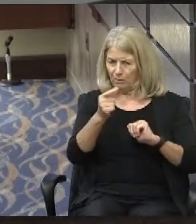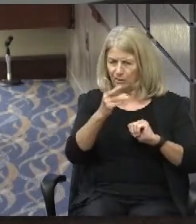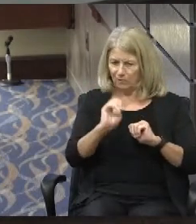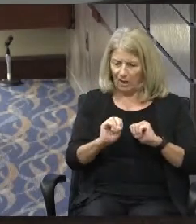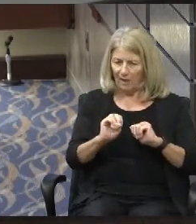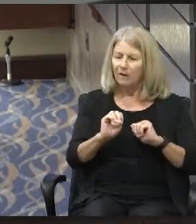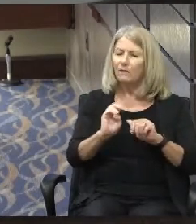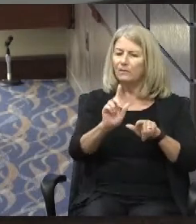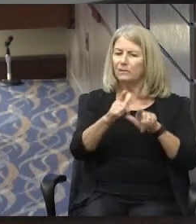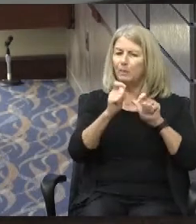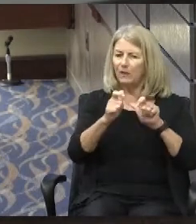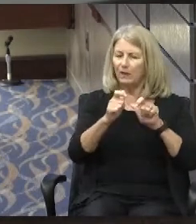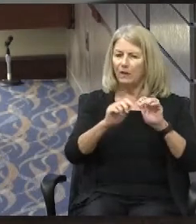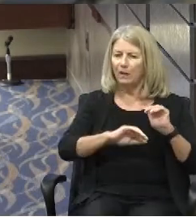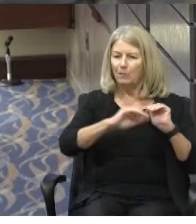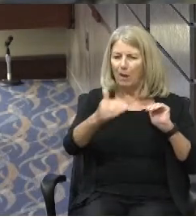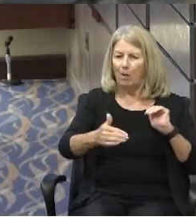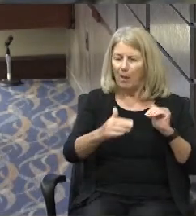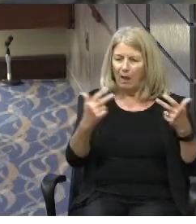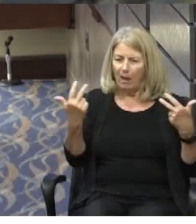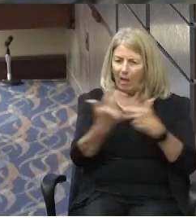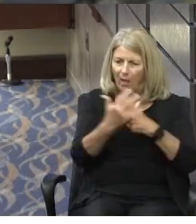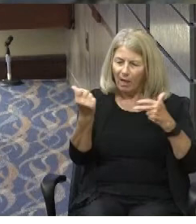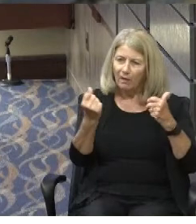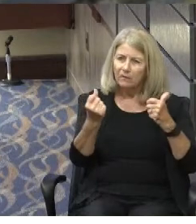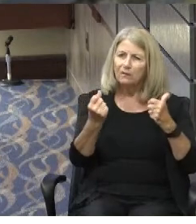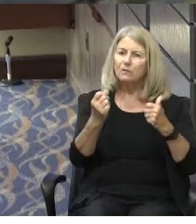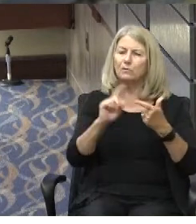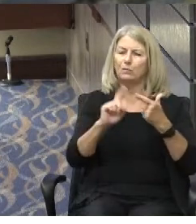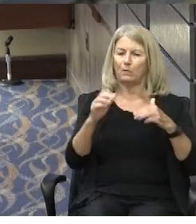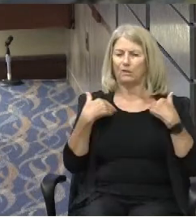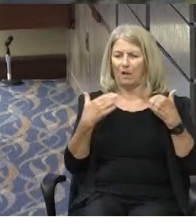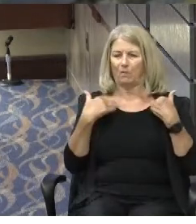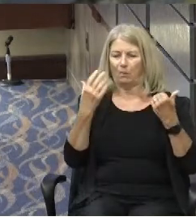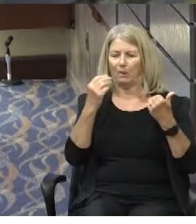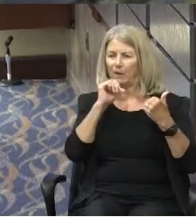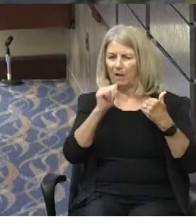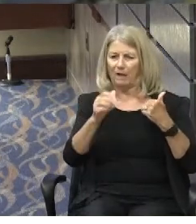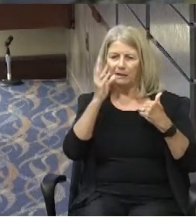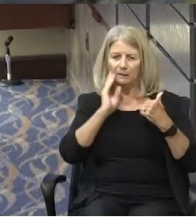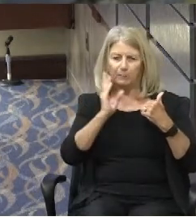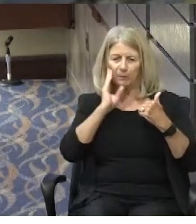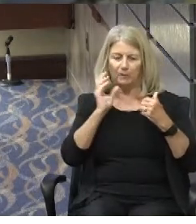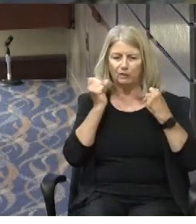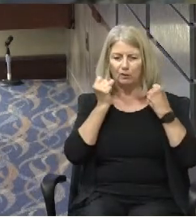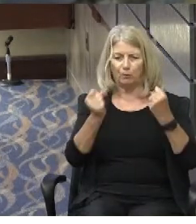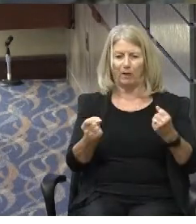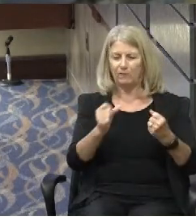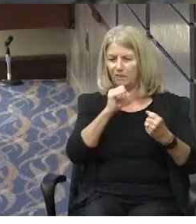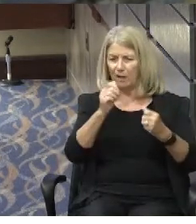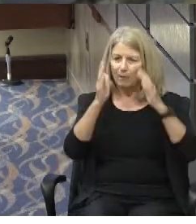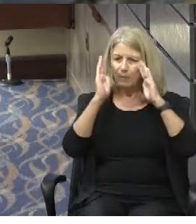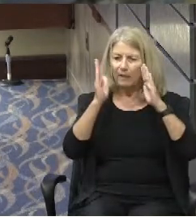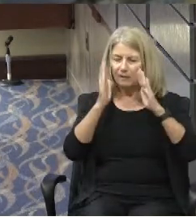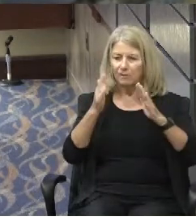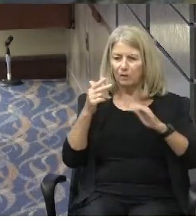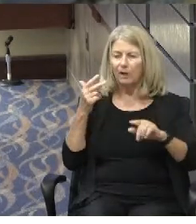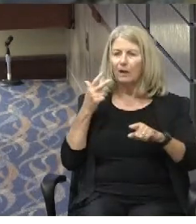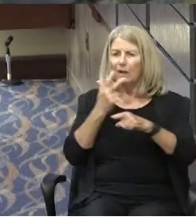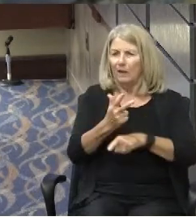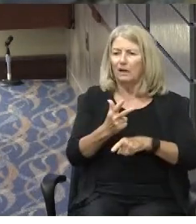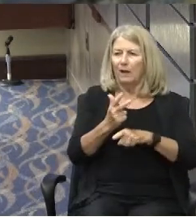significant accident histories to younger, inexperienced drivers who aren't paying attention, who hit them and lose control when they go over a